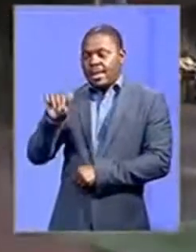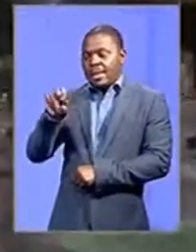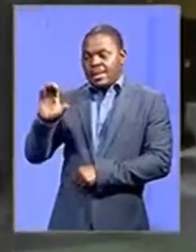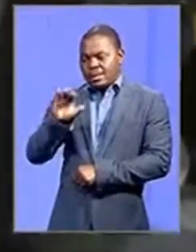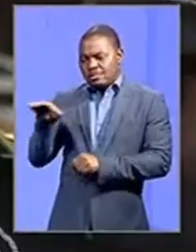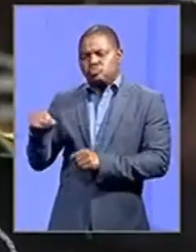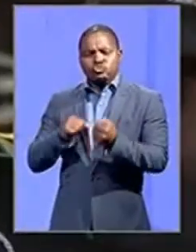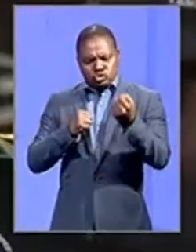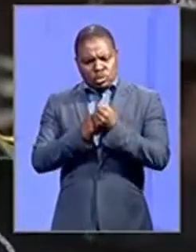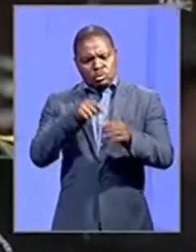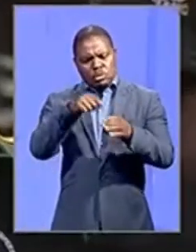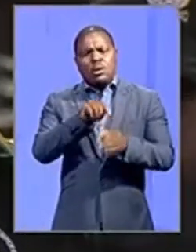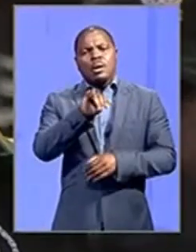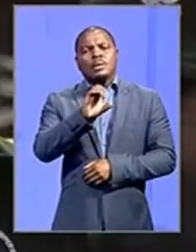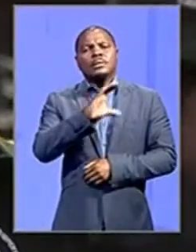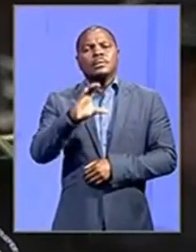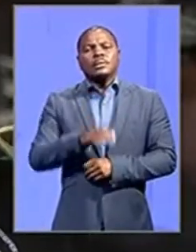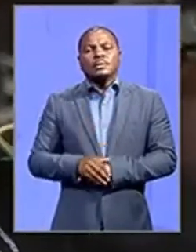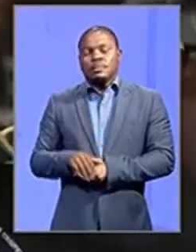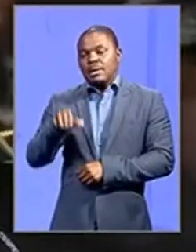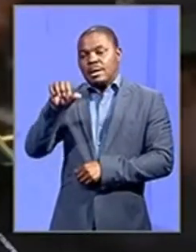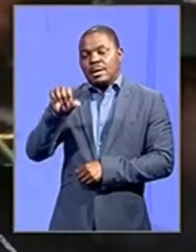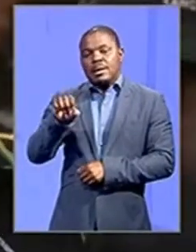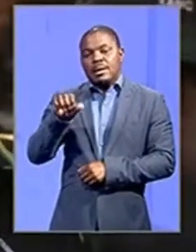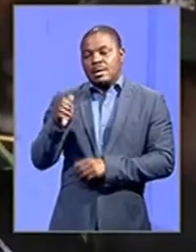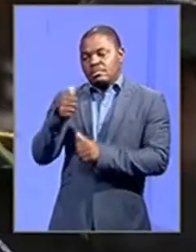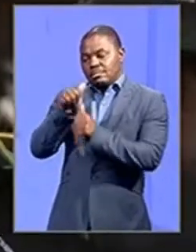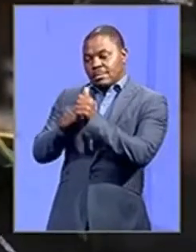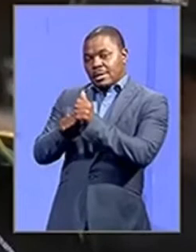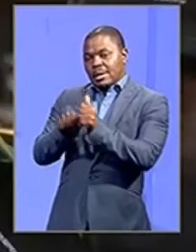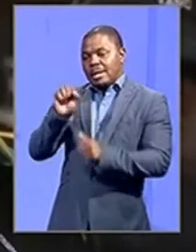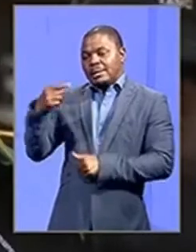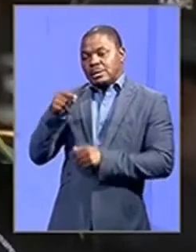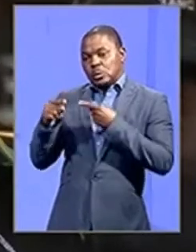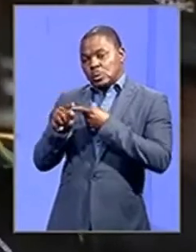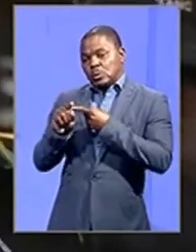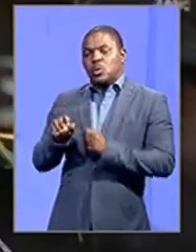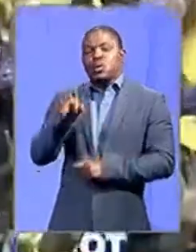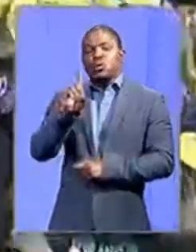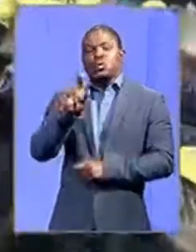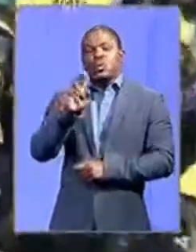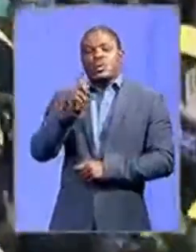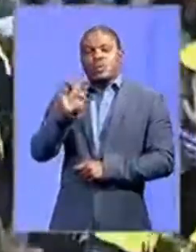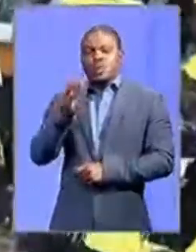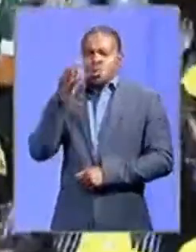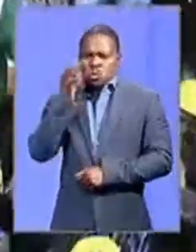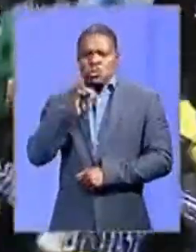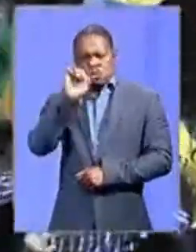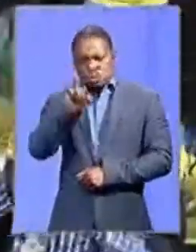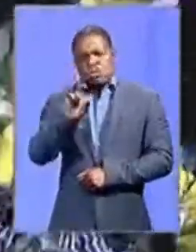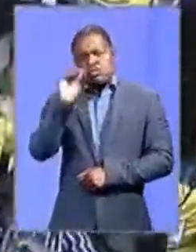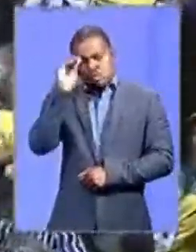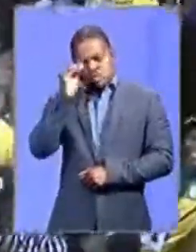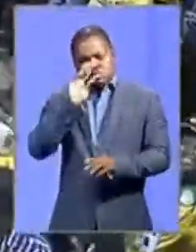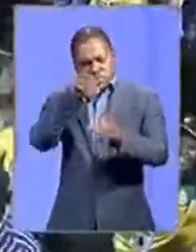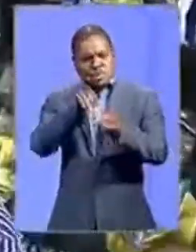le khomishene. Motlatsa mokwaledi wa ANC Jessie Duarte a re ANC e na le kgatlhego mo morerong ono mme e